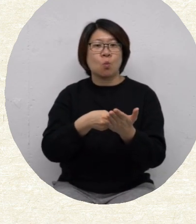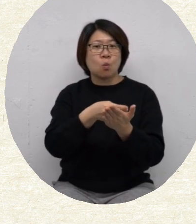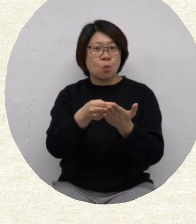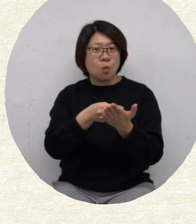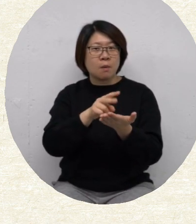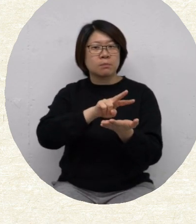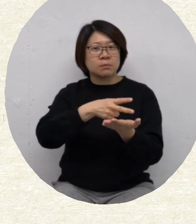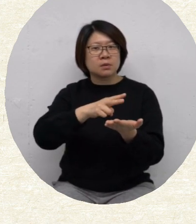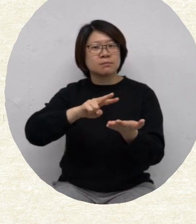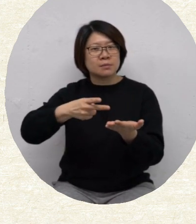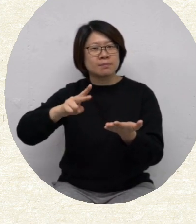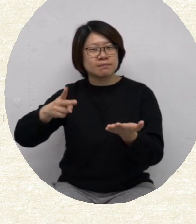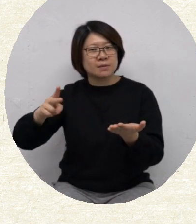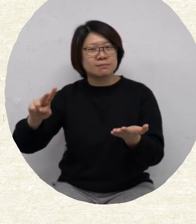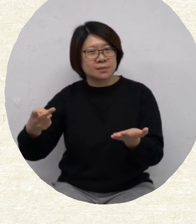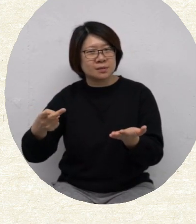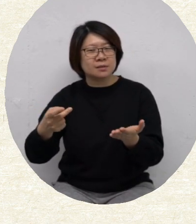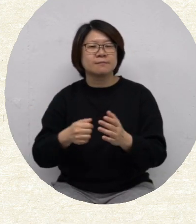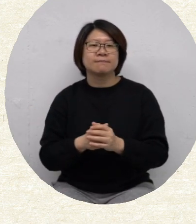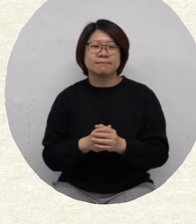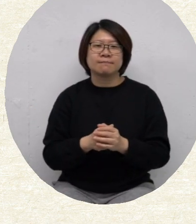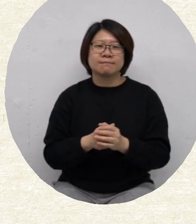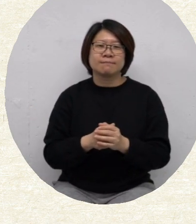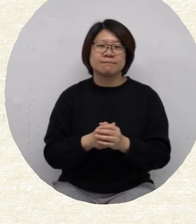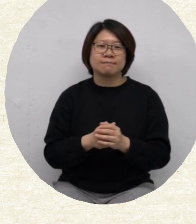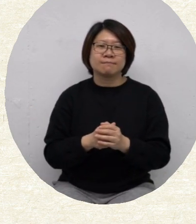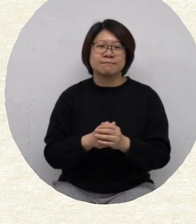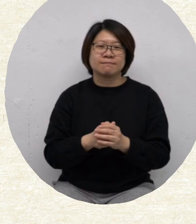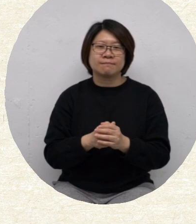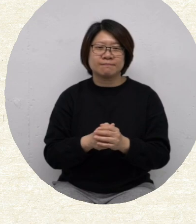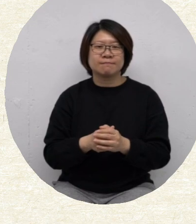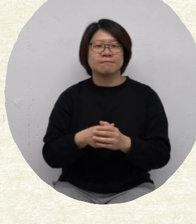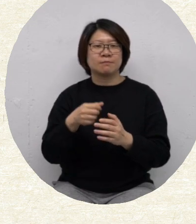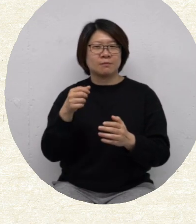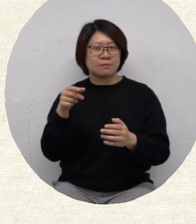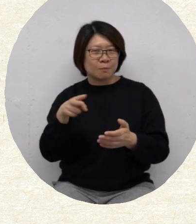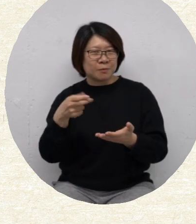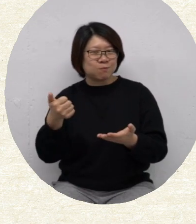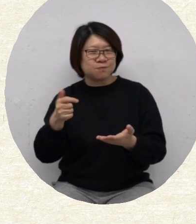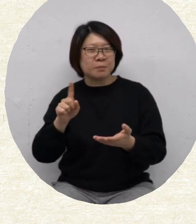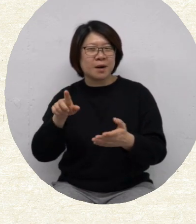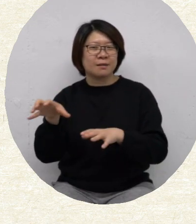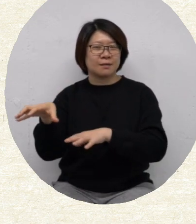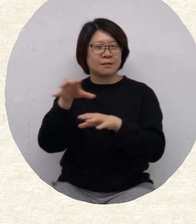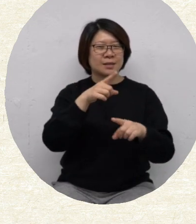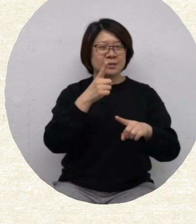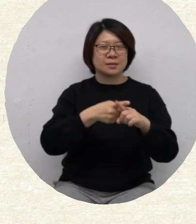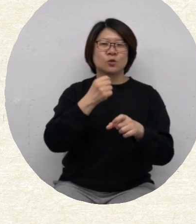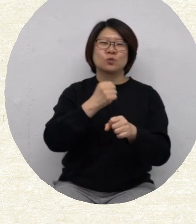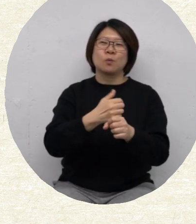image that exists in the printmaking processes. The